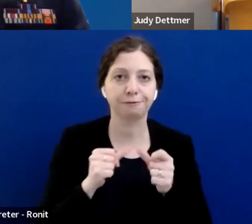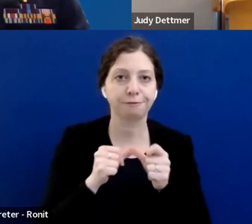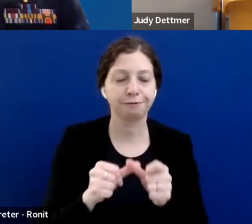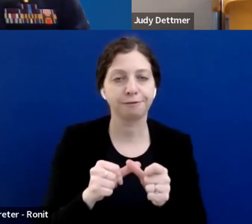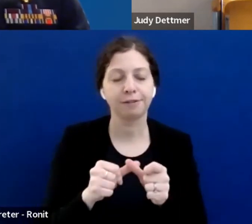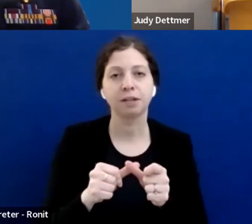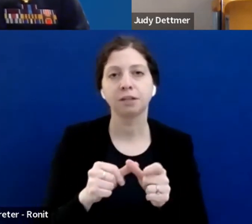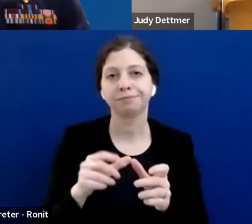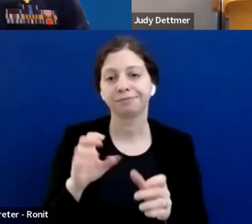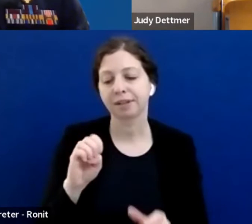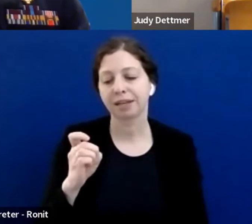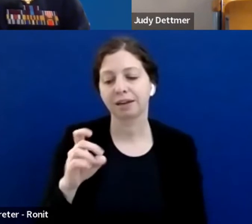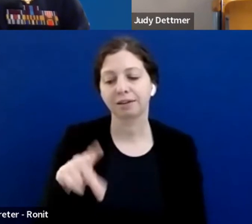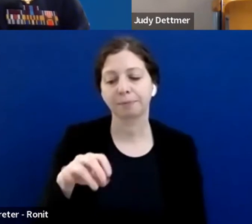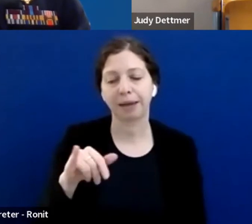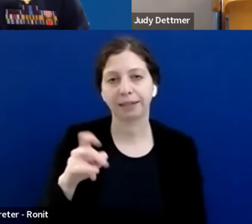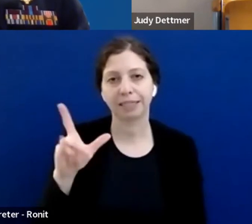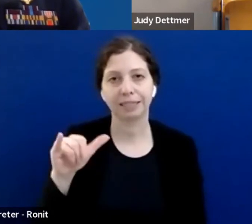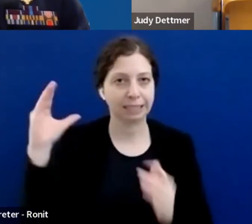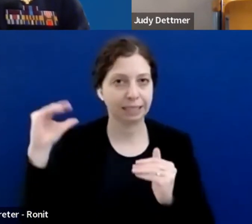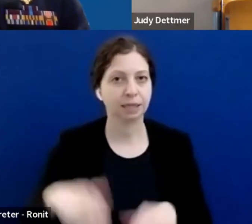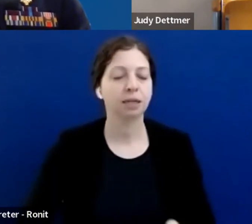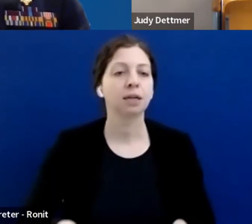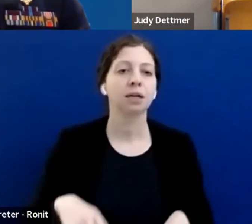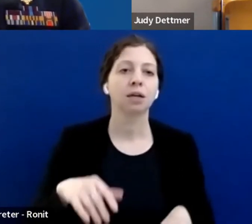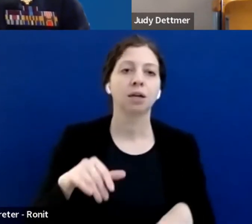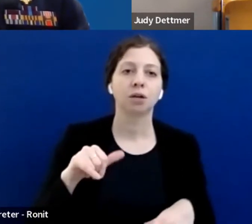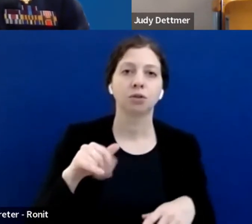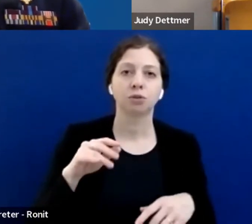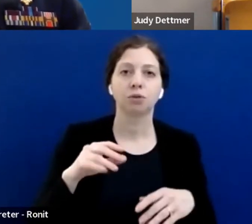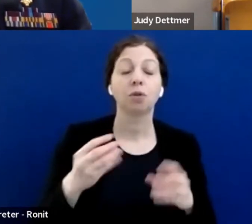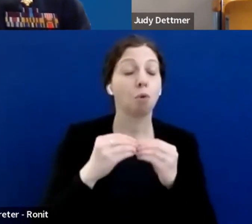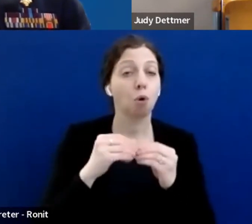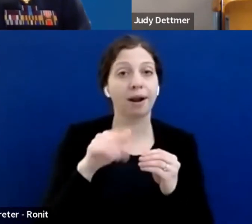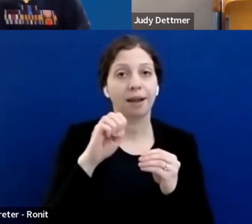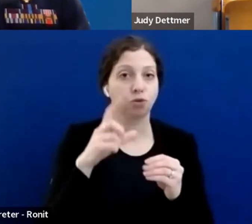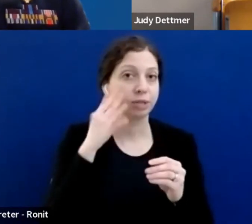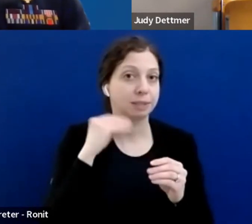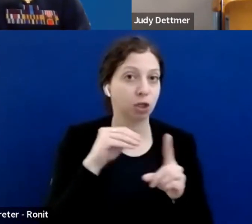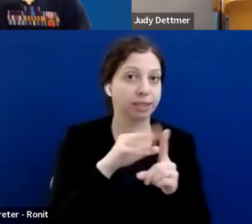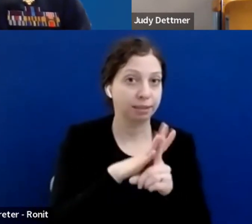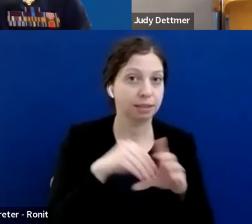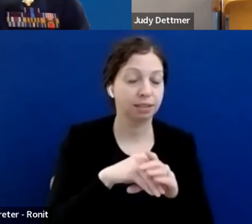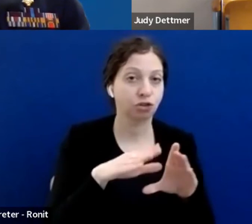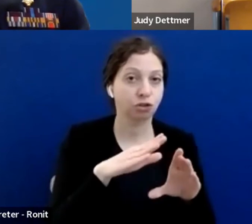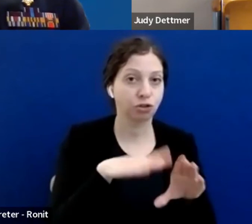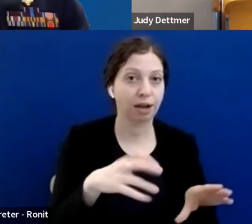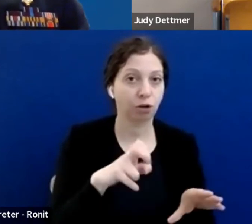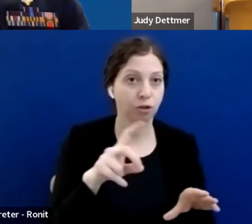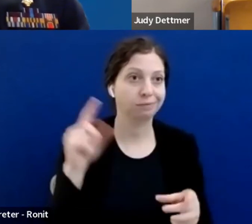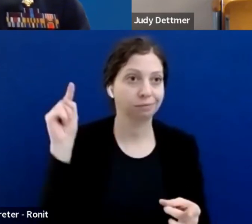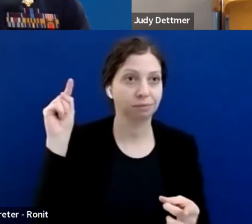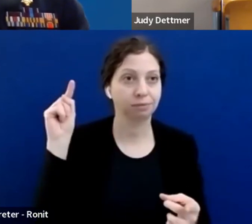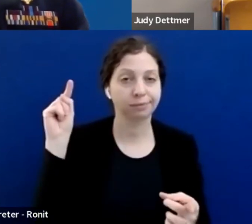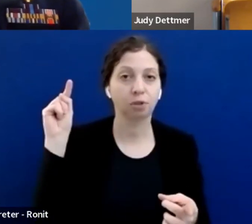that has a dose response rate, or basically the more ACEs you experience in childhood, the lower your life expectancy and greater risk